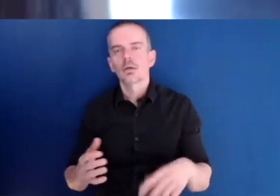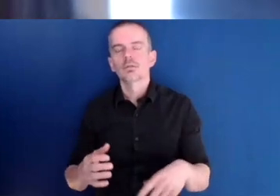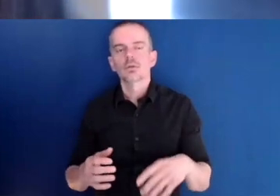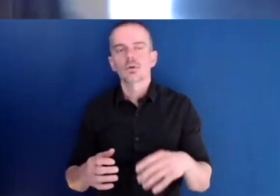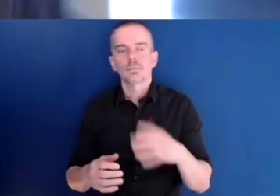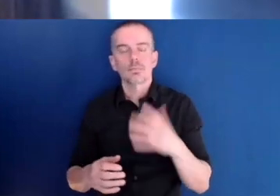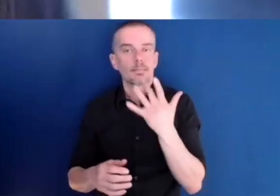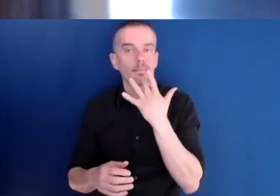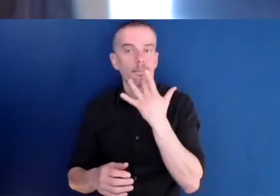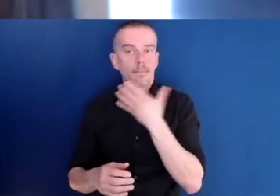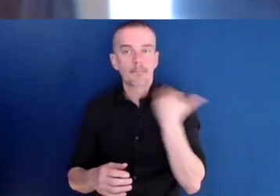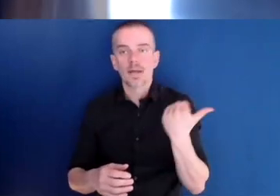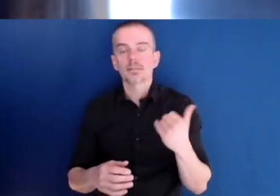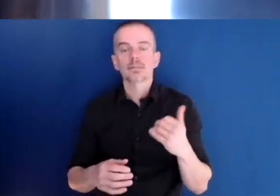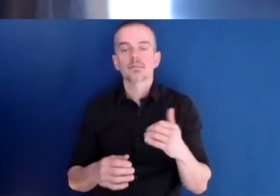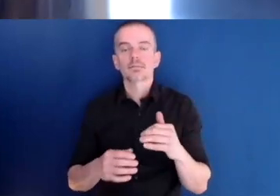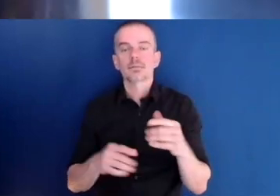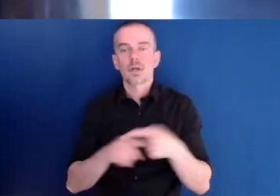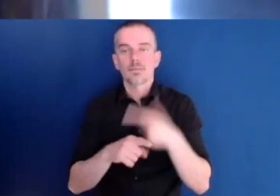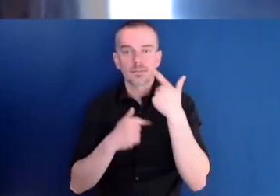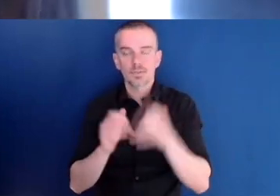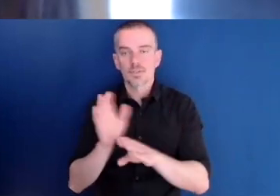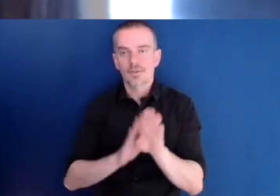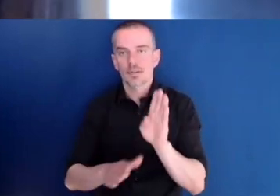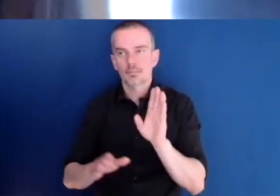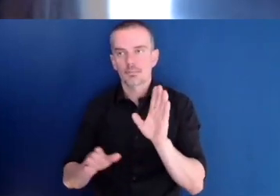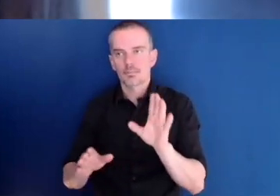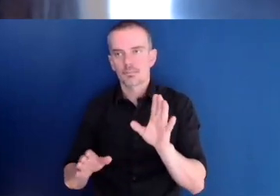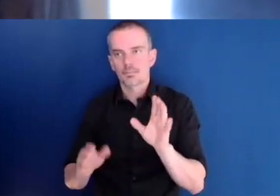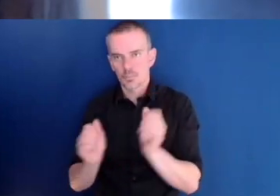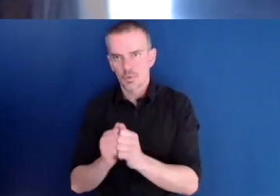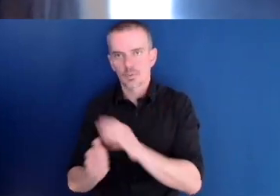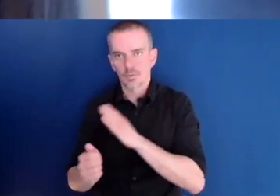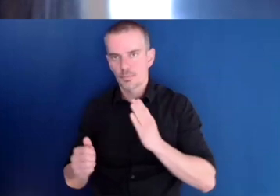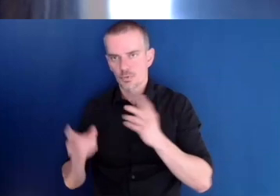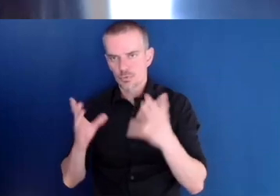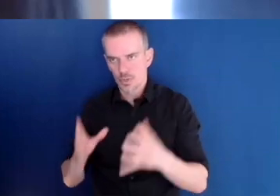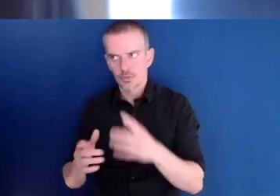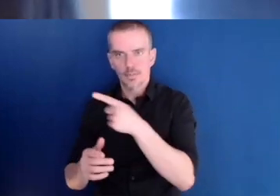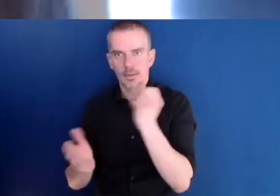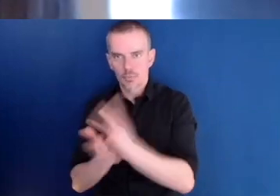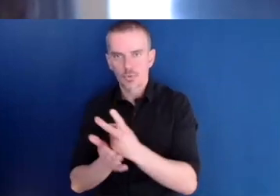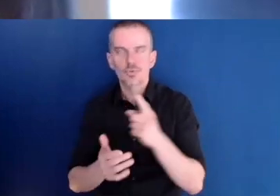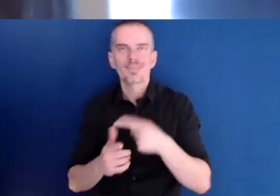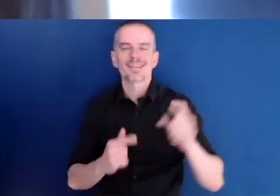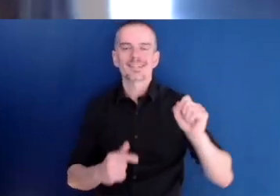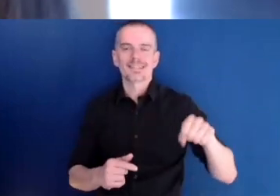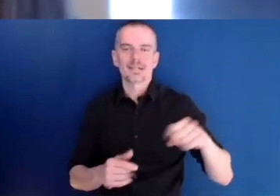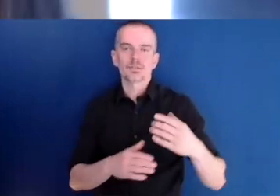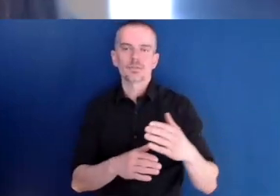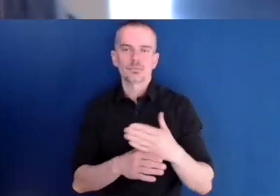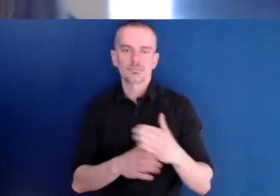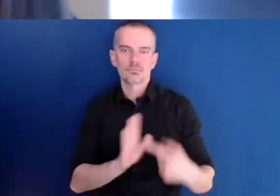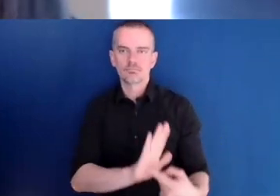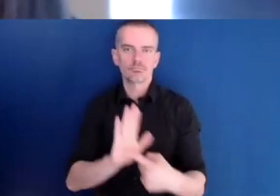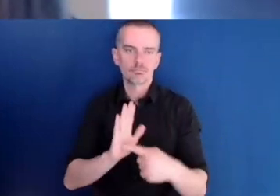partnership with your board of directors, and they would approve it. And then, yes, it should be shared with employees of